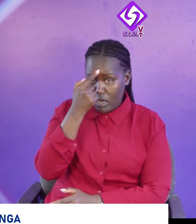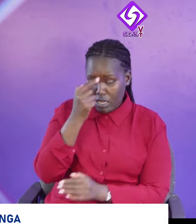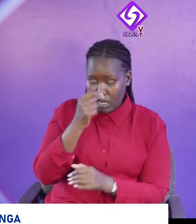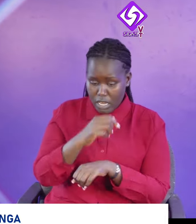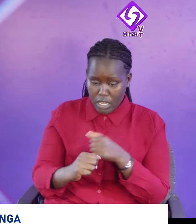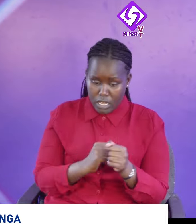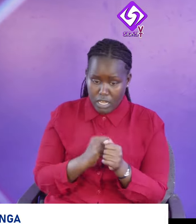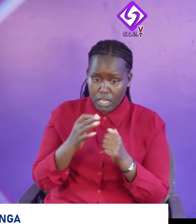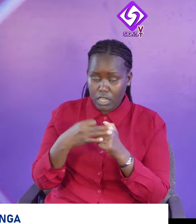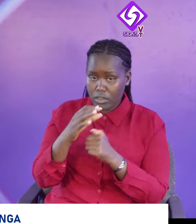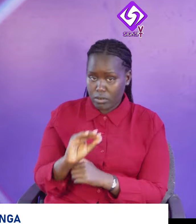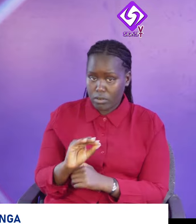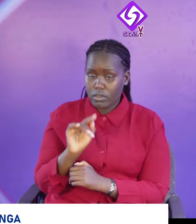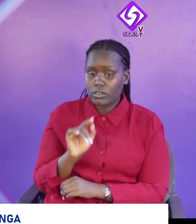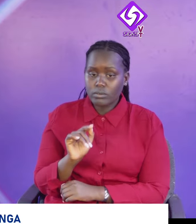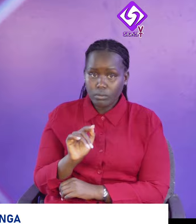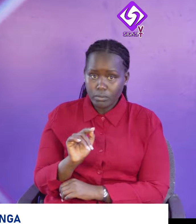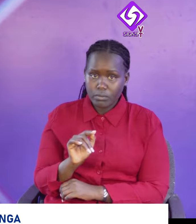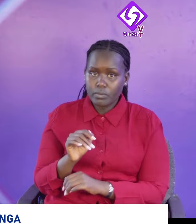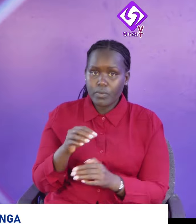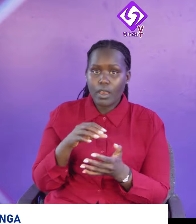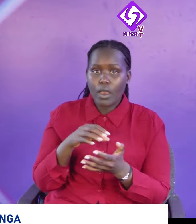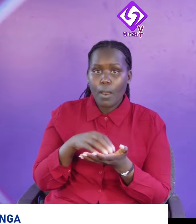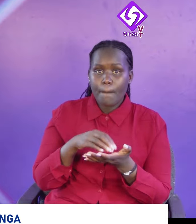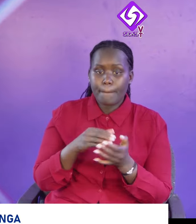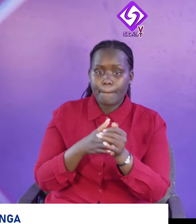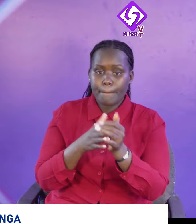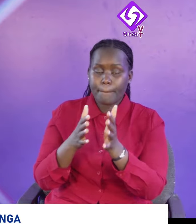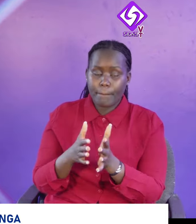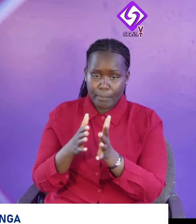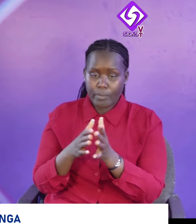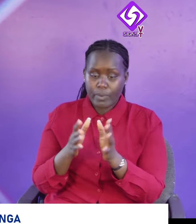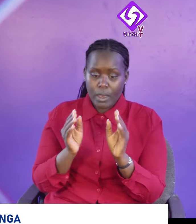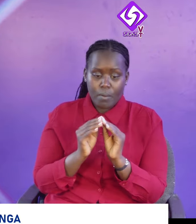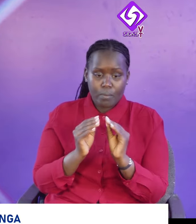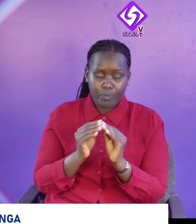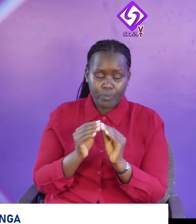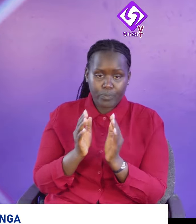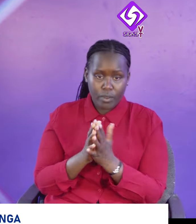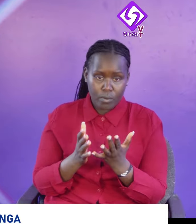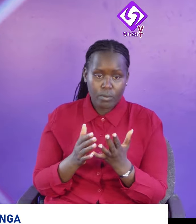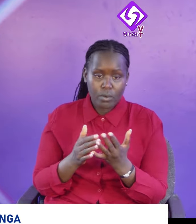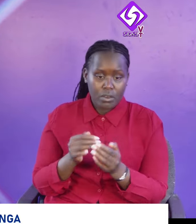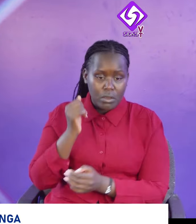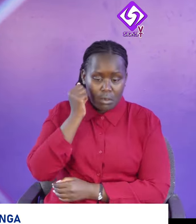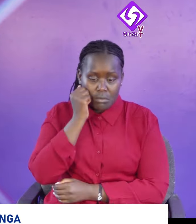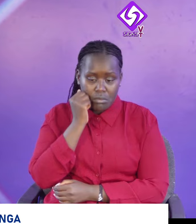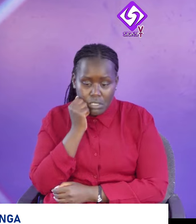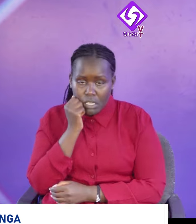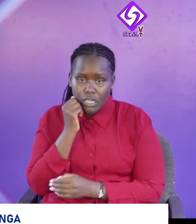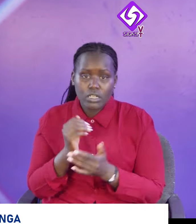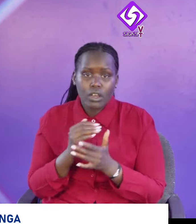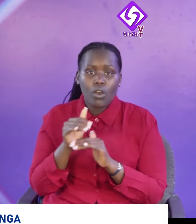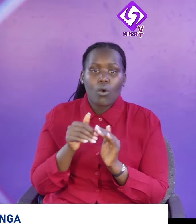80. The veteran opposition leader's death has been met with profound sorrow across the